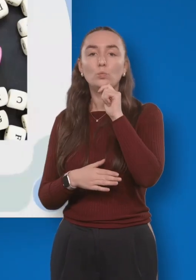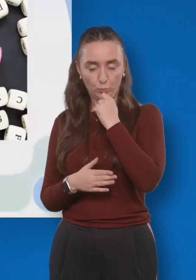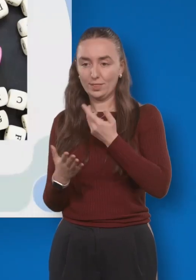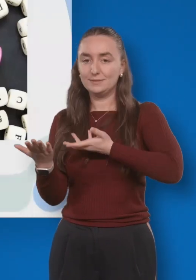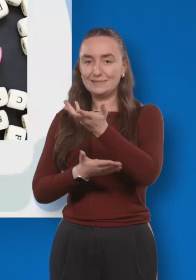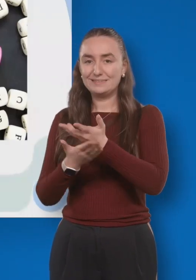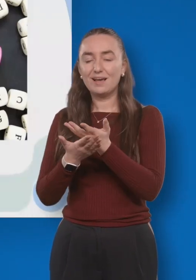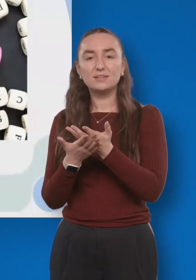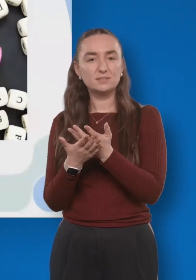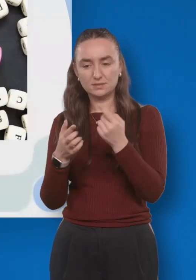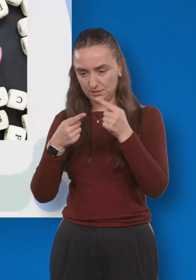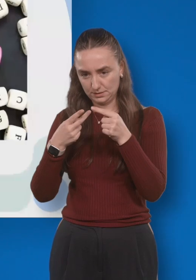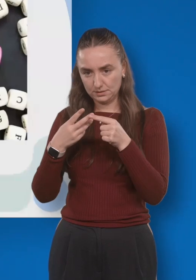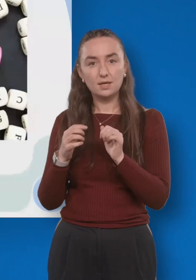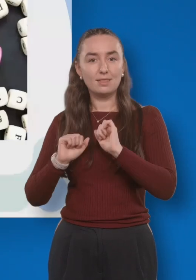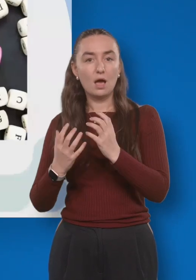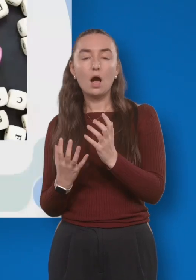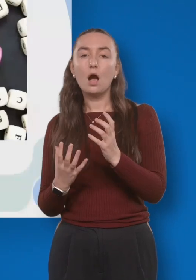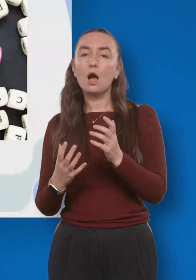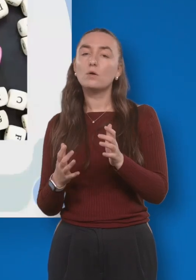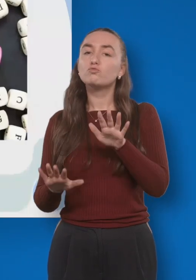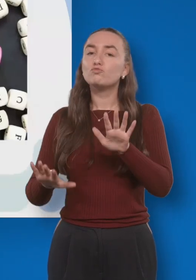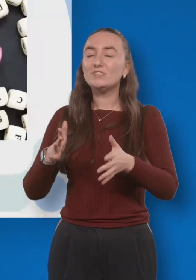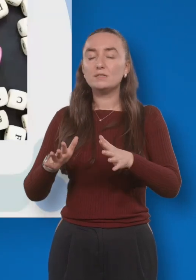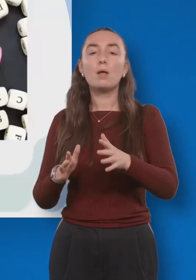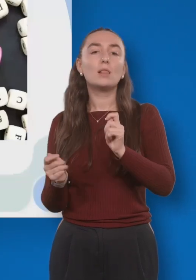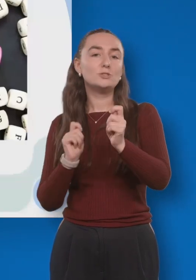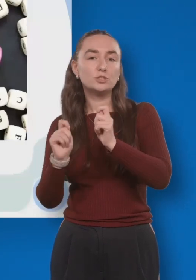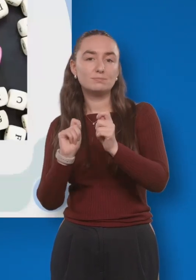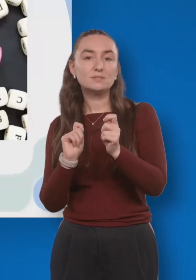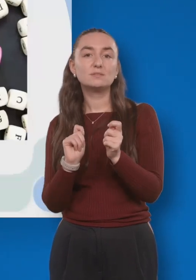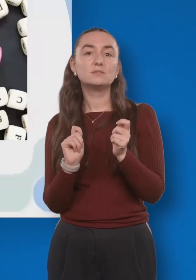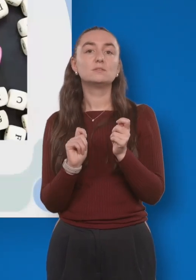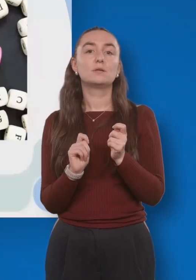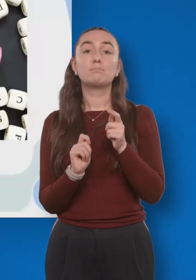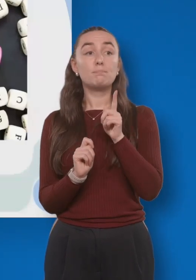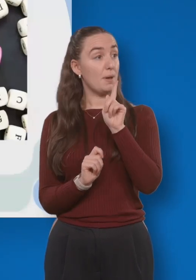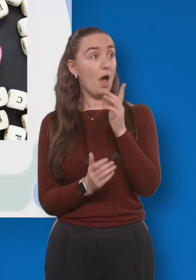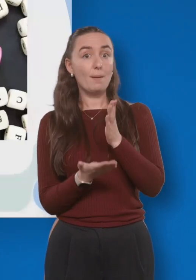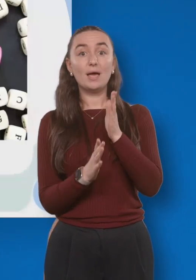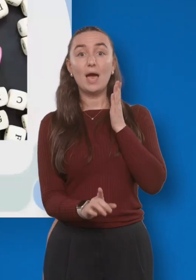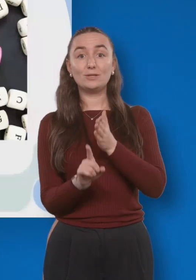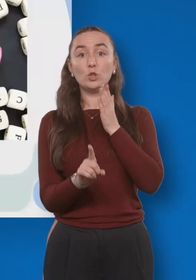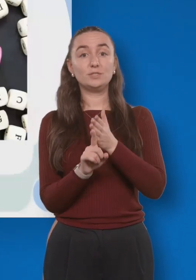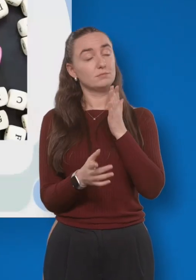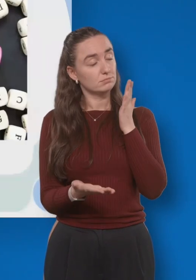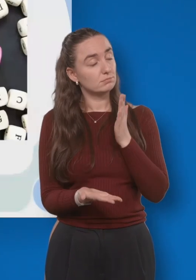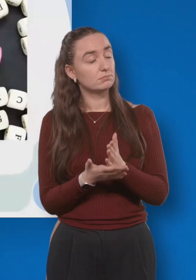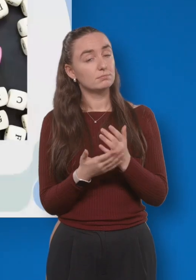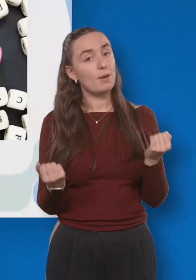for them once they start work. So you could give a couple of examples like that, but even just acknowledging it, I think, is really powerful.